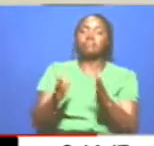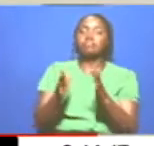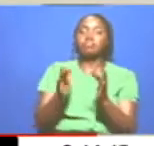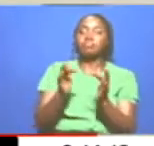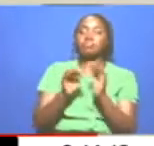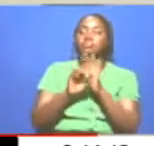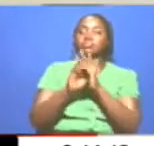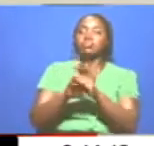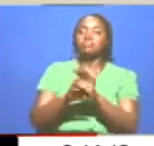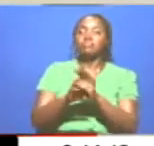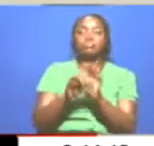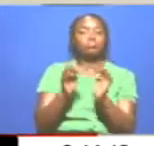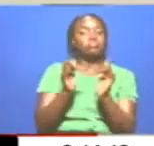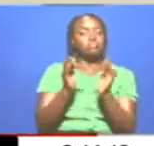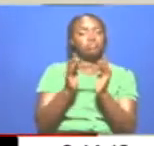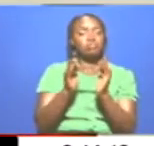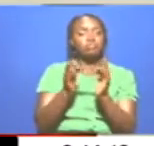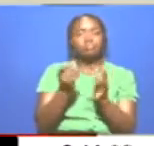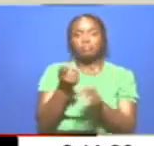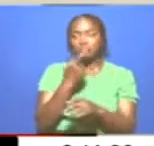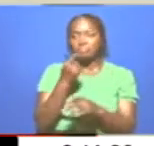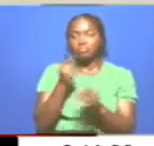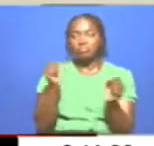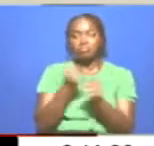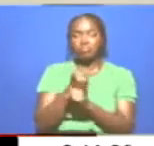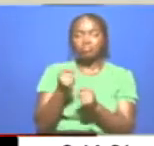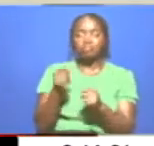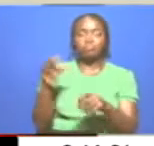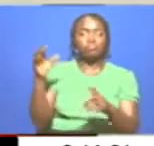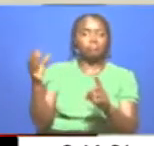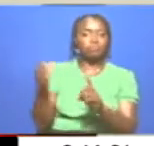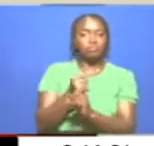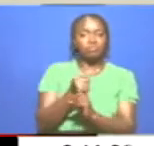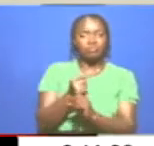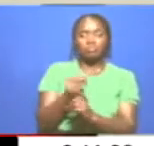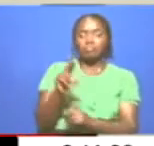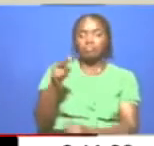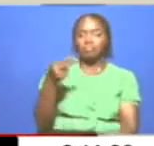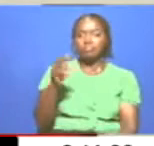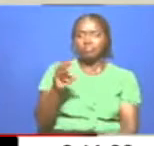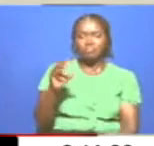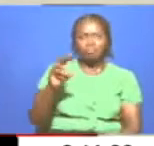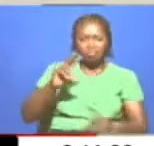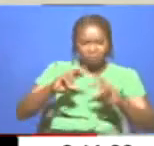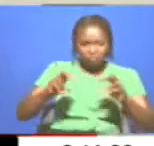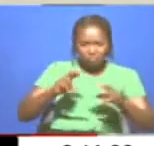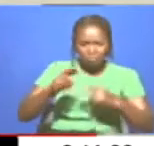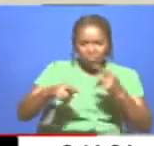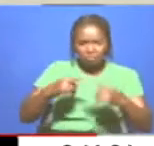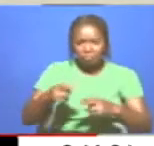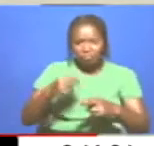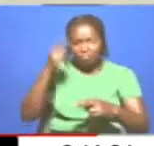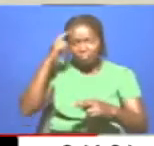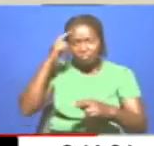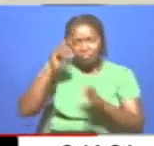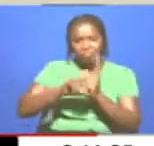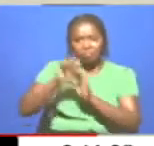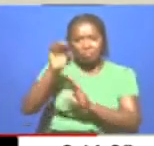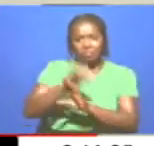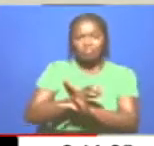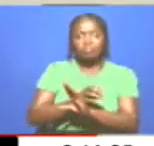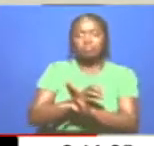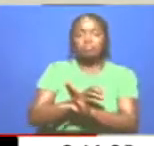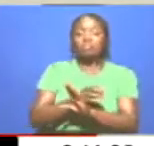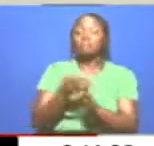cannot realize universal health coverage without reviewing, reinterrogating, rethinking the curriculum that